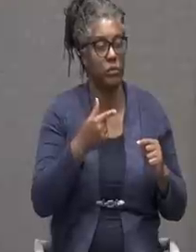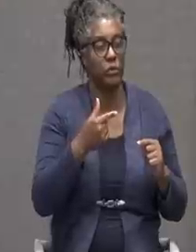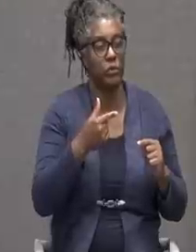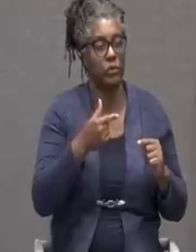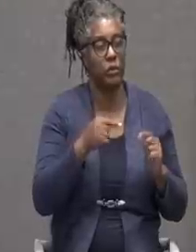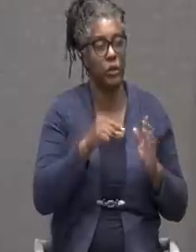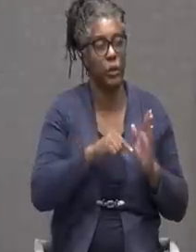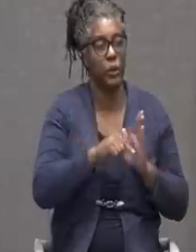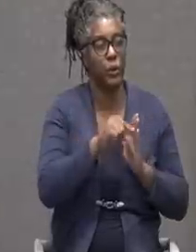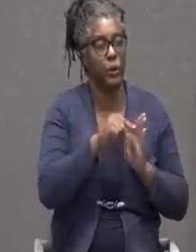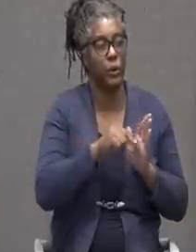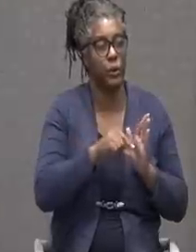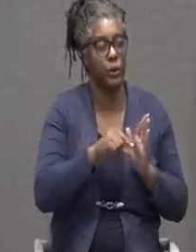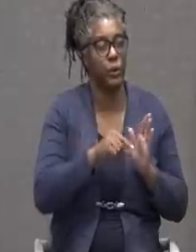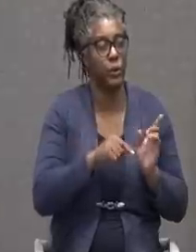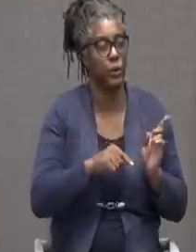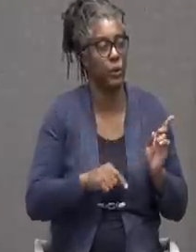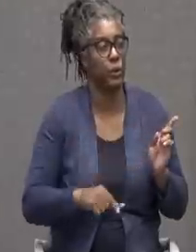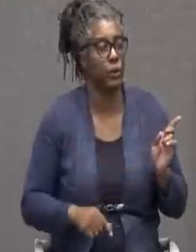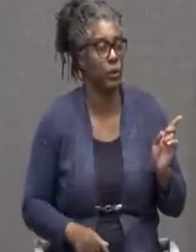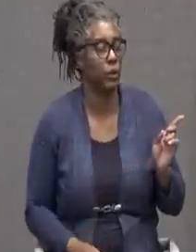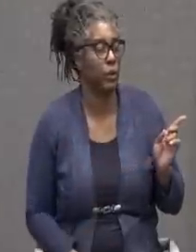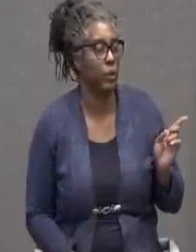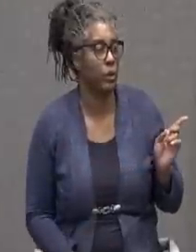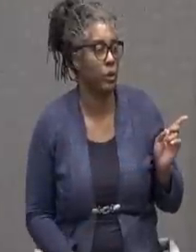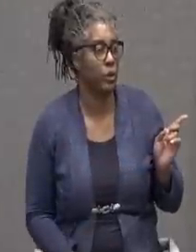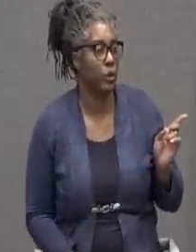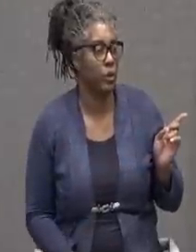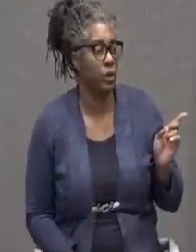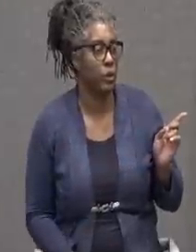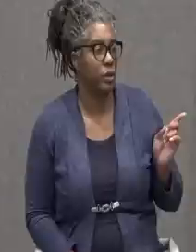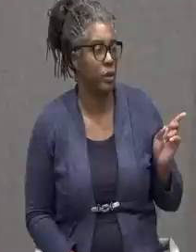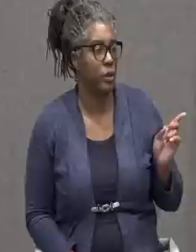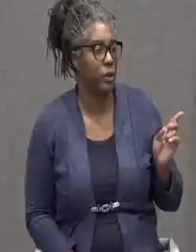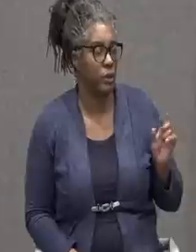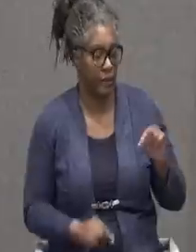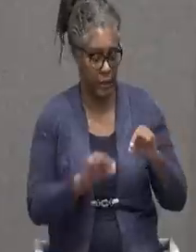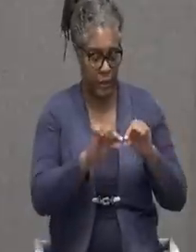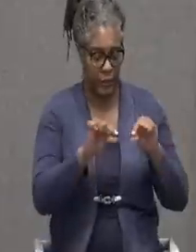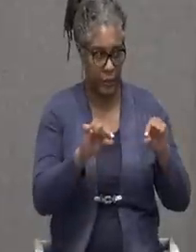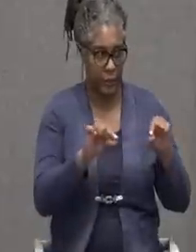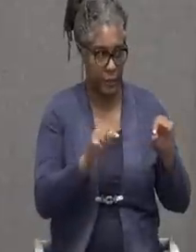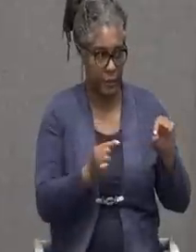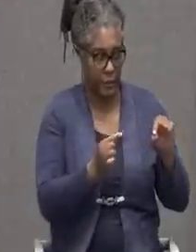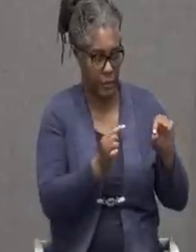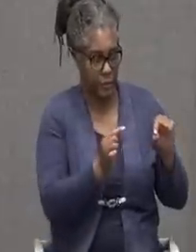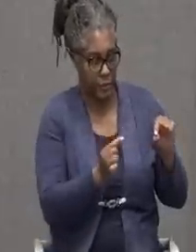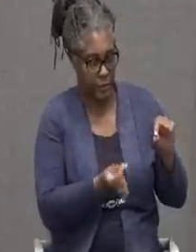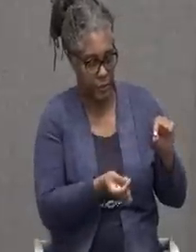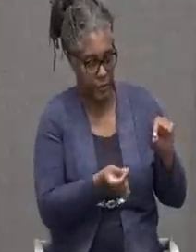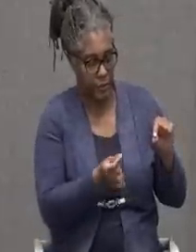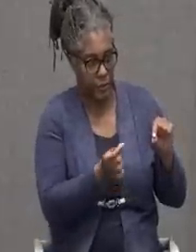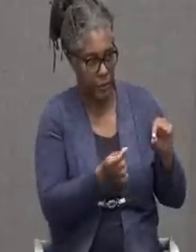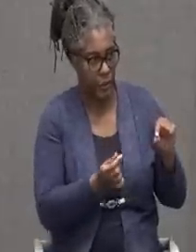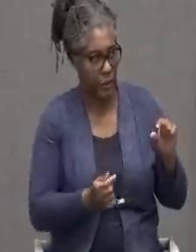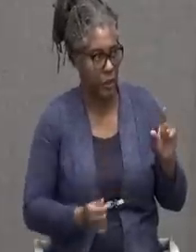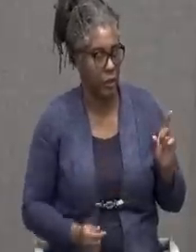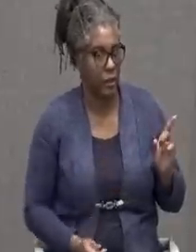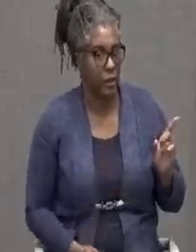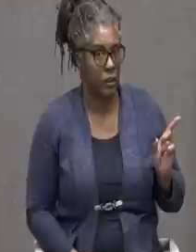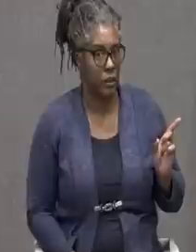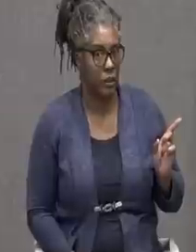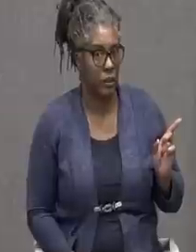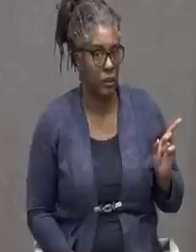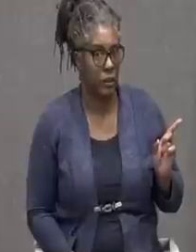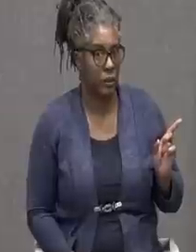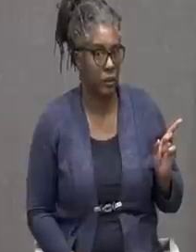right on the bottom of the stick there, and I'll stick that wooden dowel right in there, and now